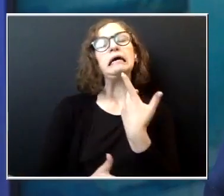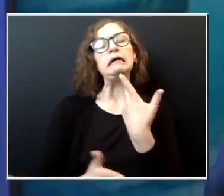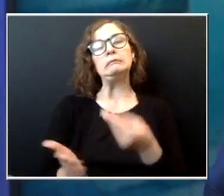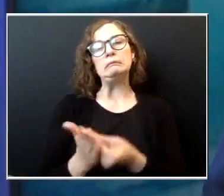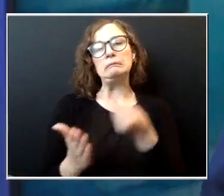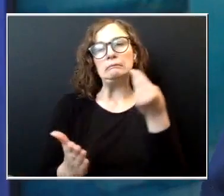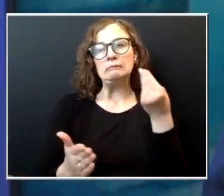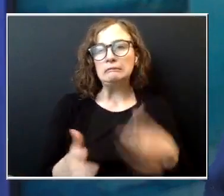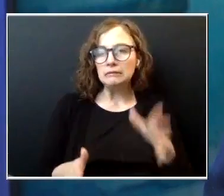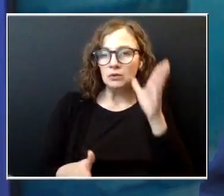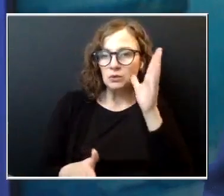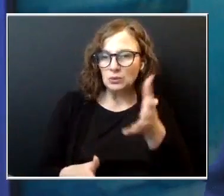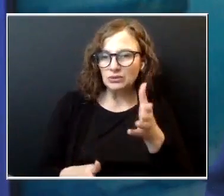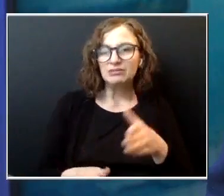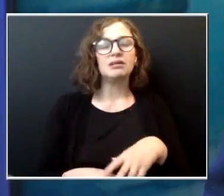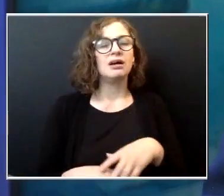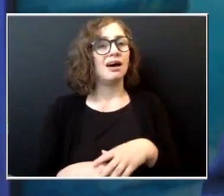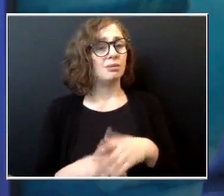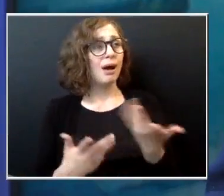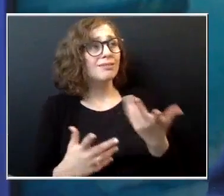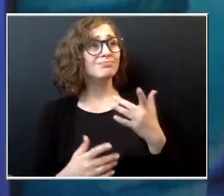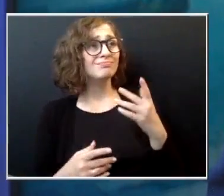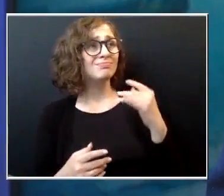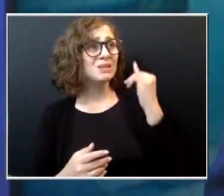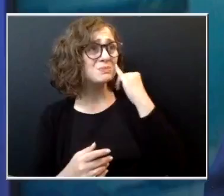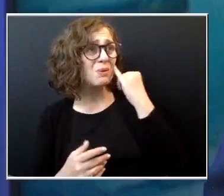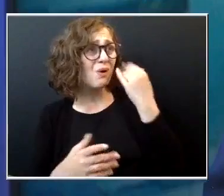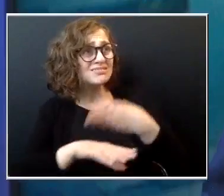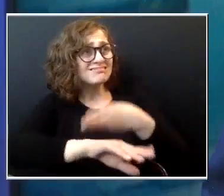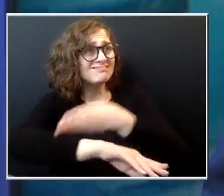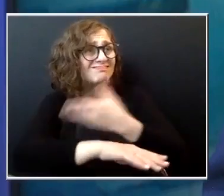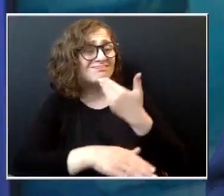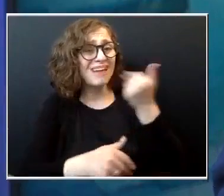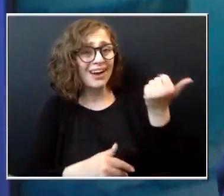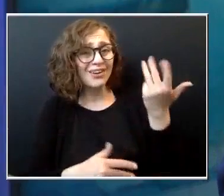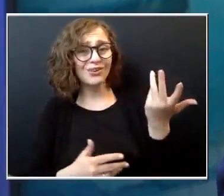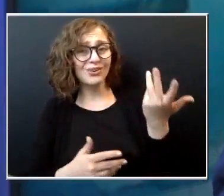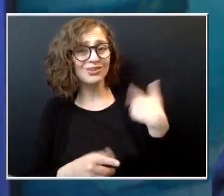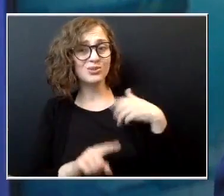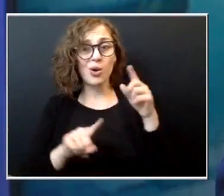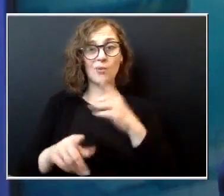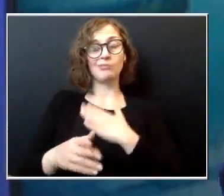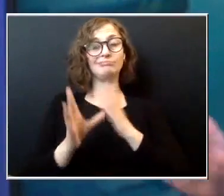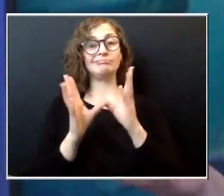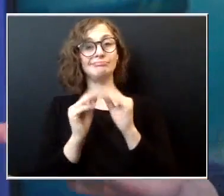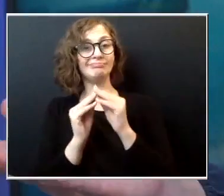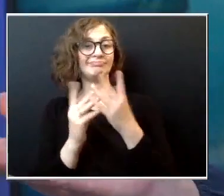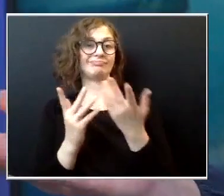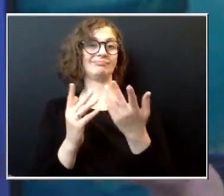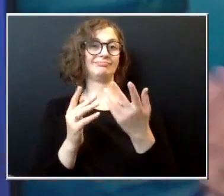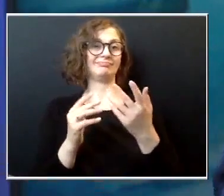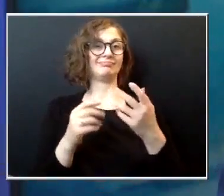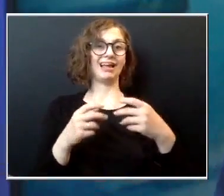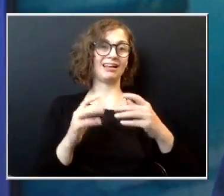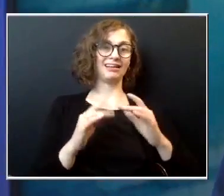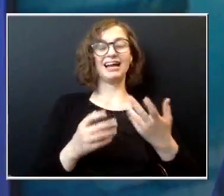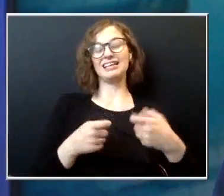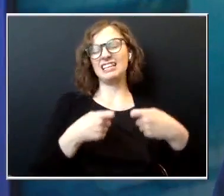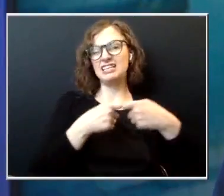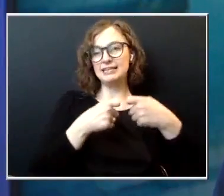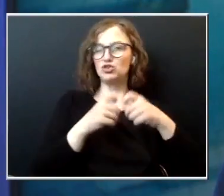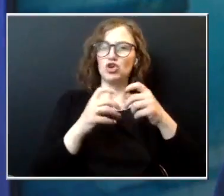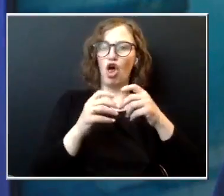better? And so I went to my meeting, I did a little digital mock-up, I talked to a couple of trusted colleagues, Teal was one of them,